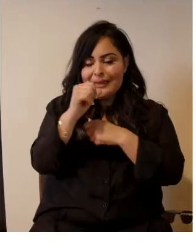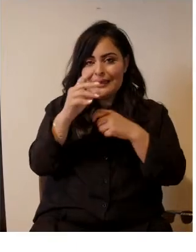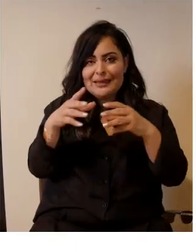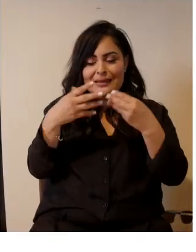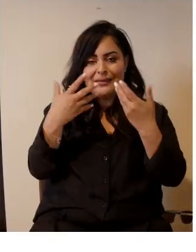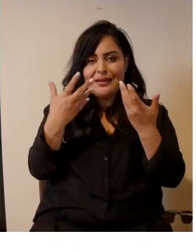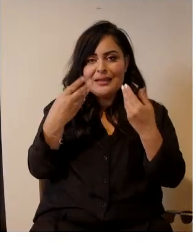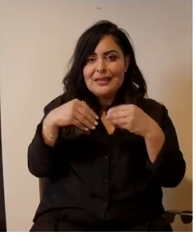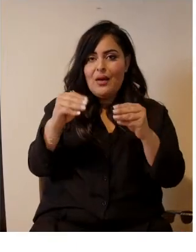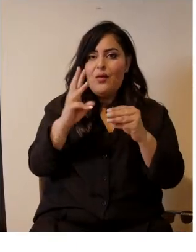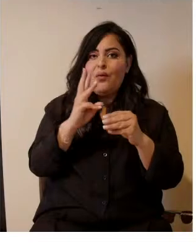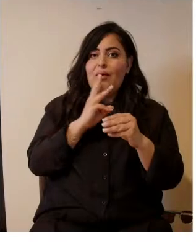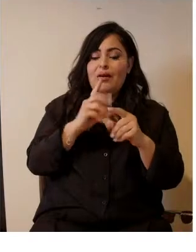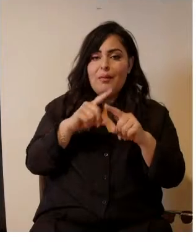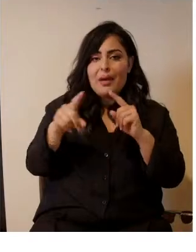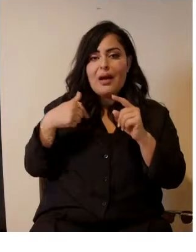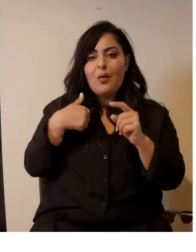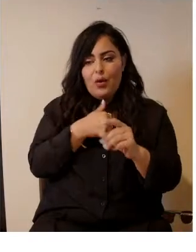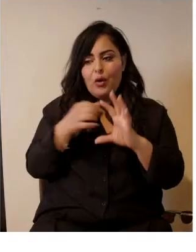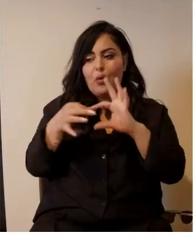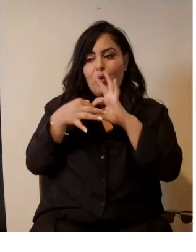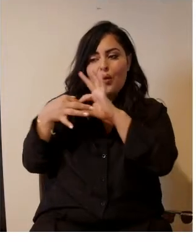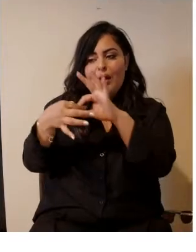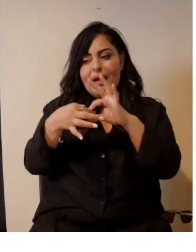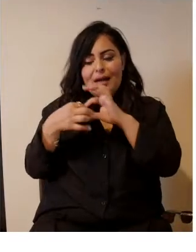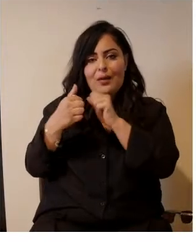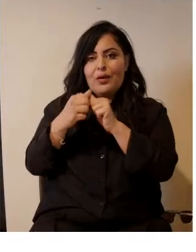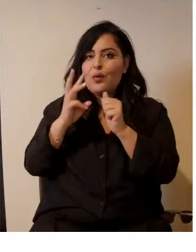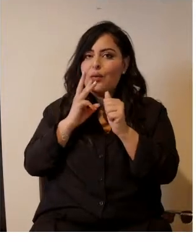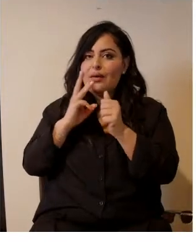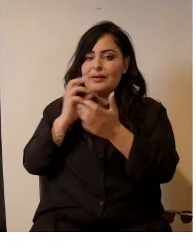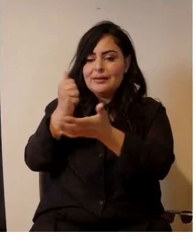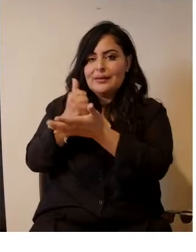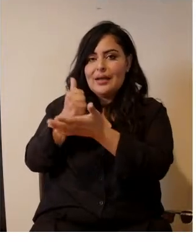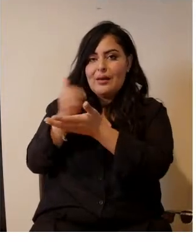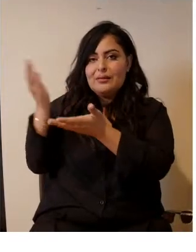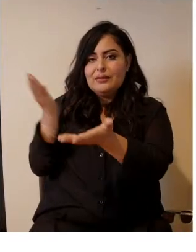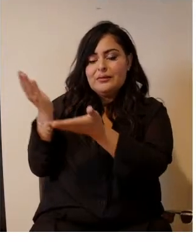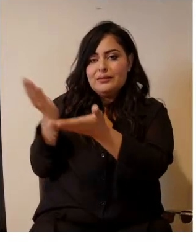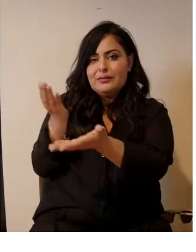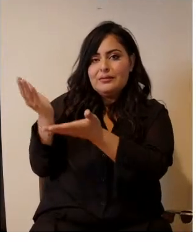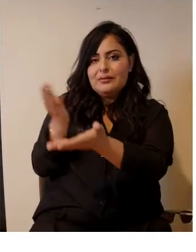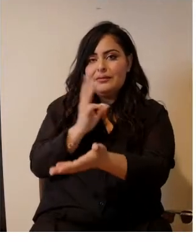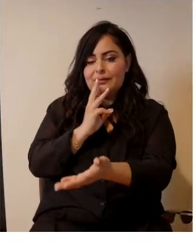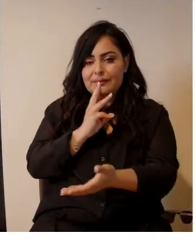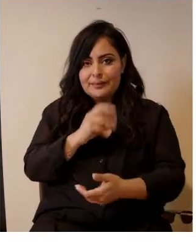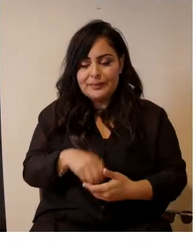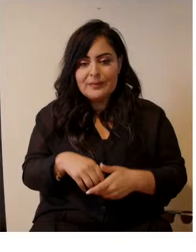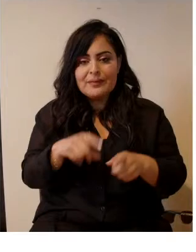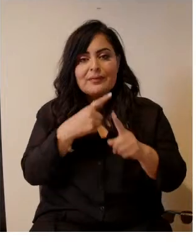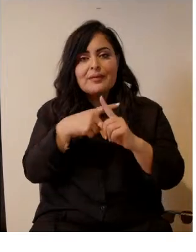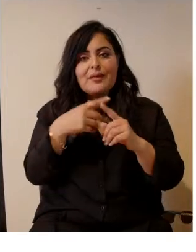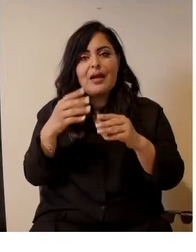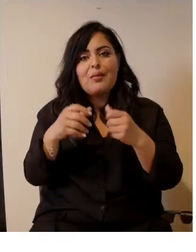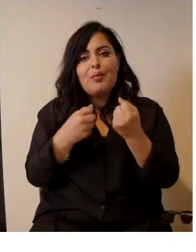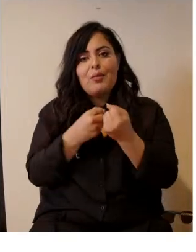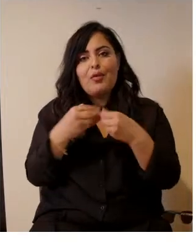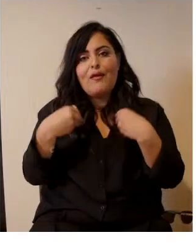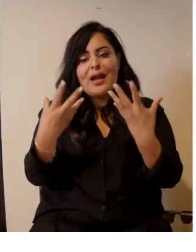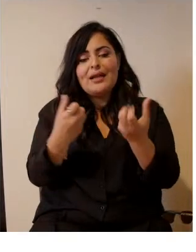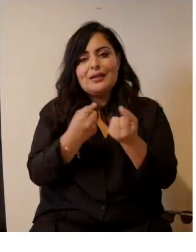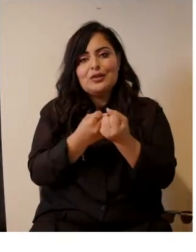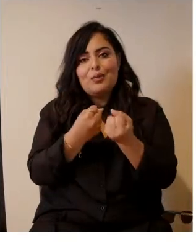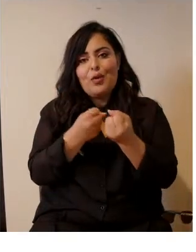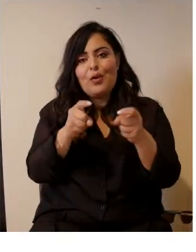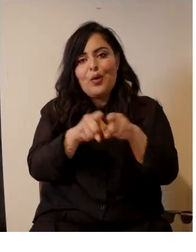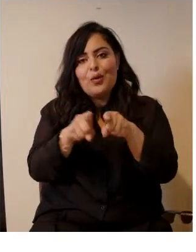in the area, but we are coordinating the water agencies in their delivery to them. We are also providing support to the water agencies